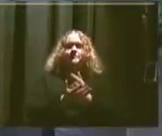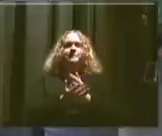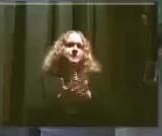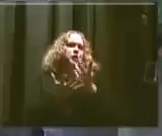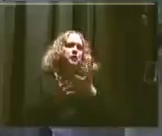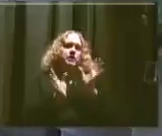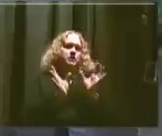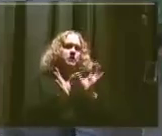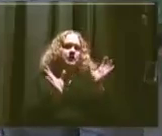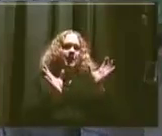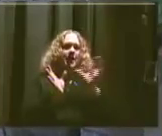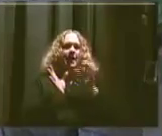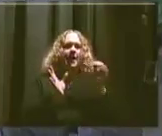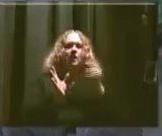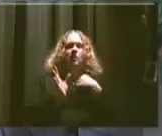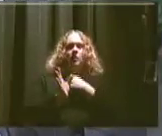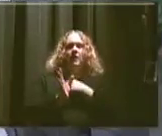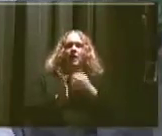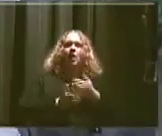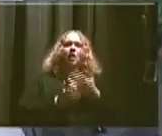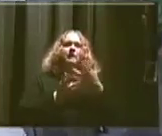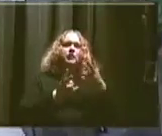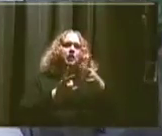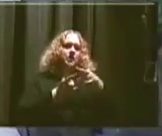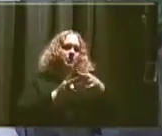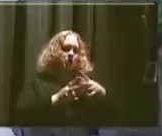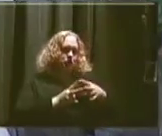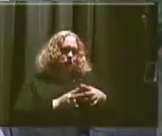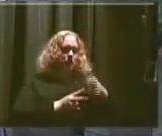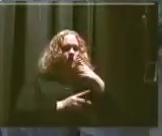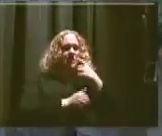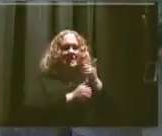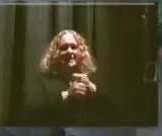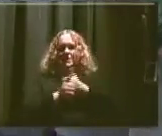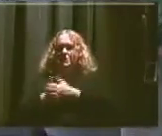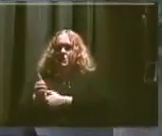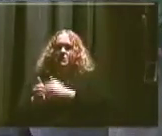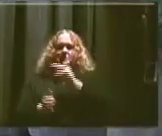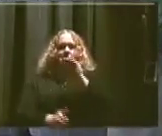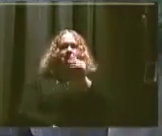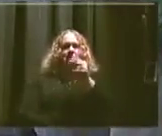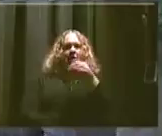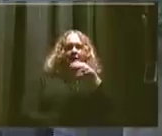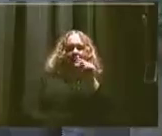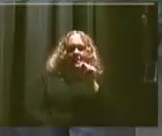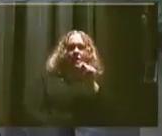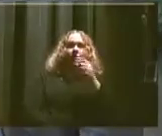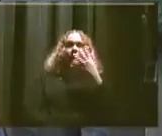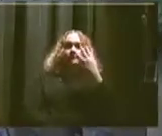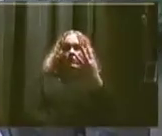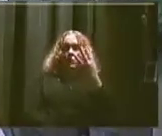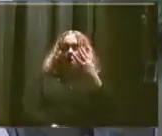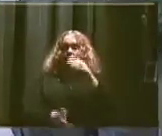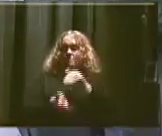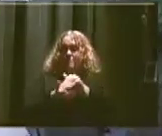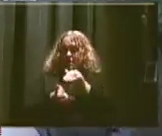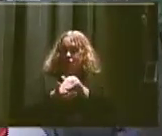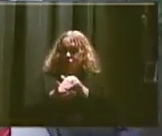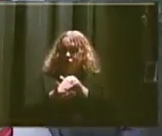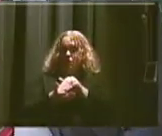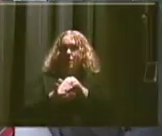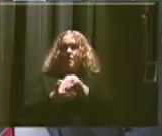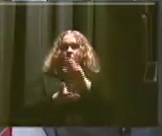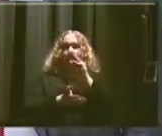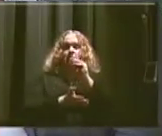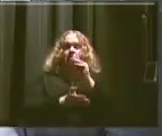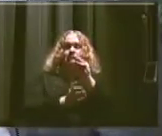of our magnets. Now, I'll just give you a list, quick list of the magnets. We have four medical magnets. We have pre-med students who would